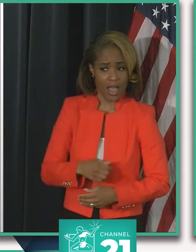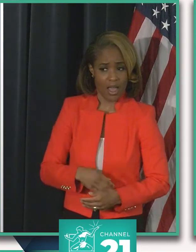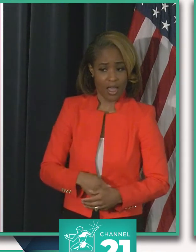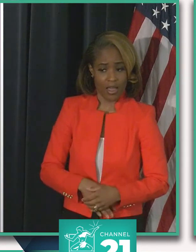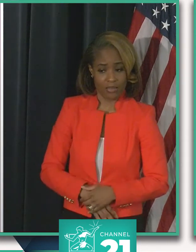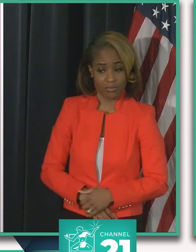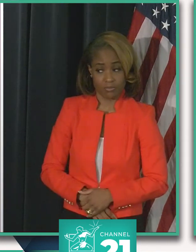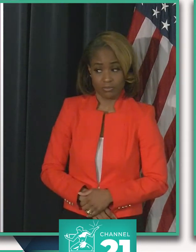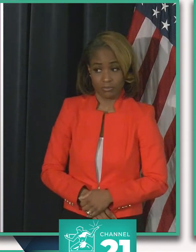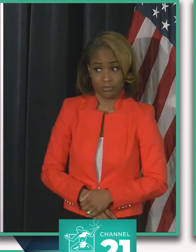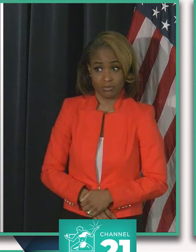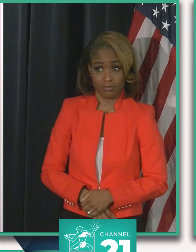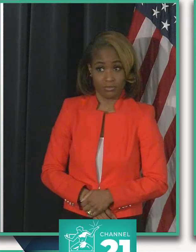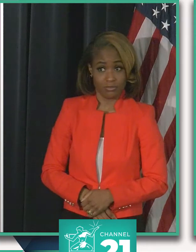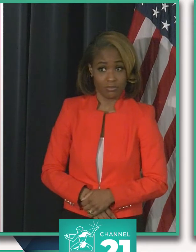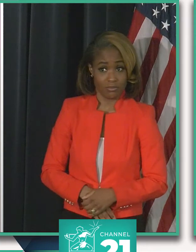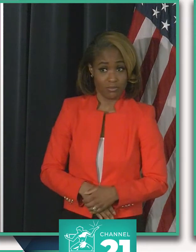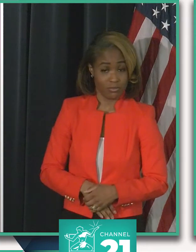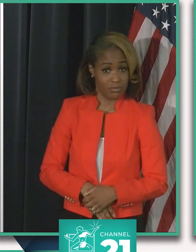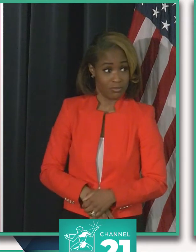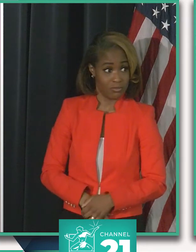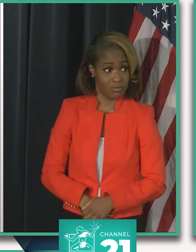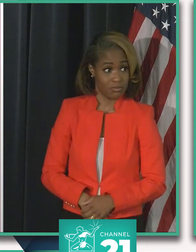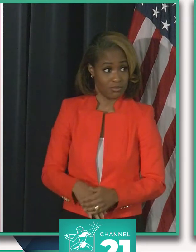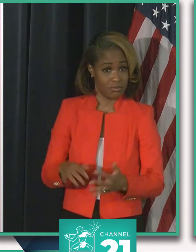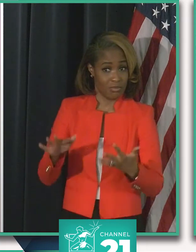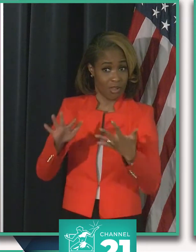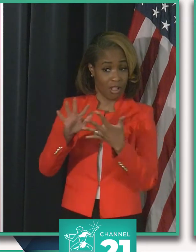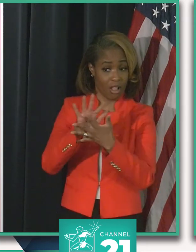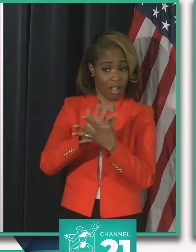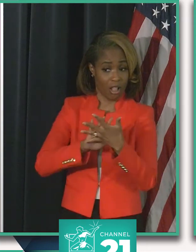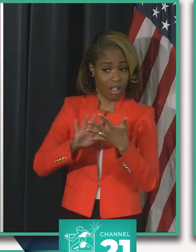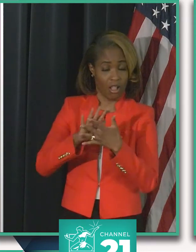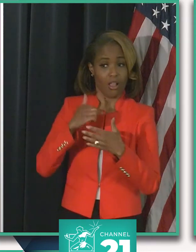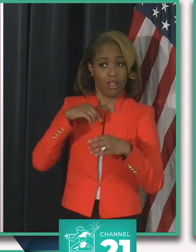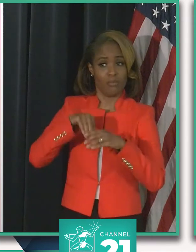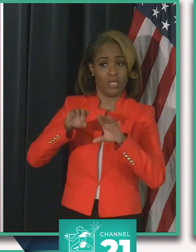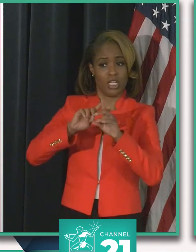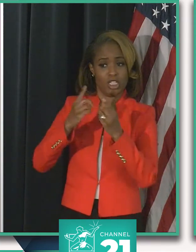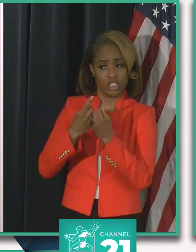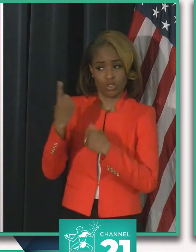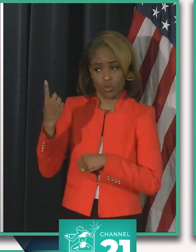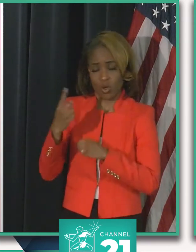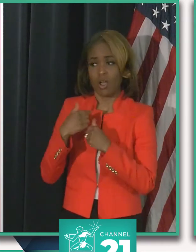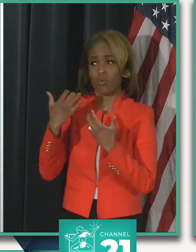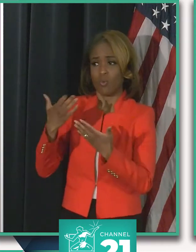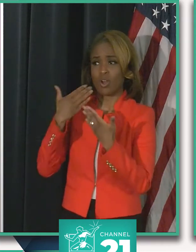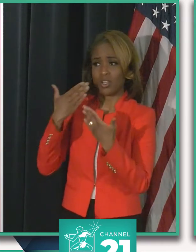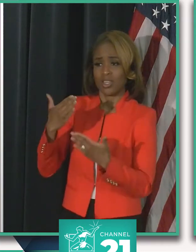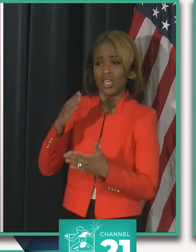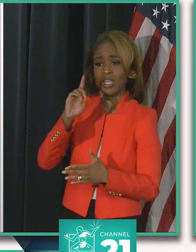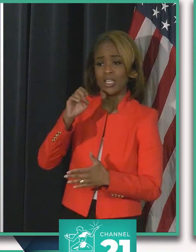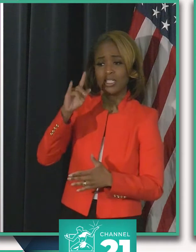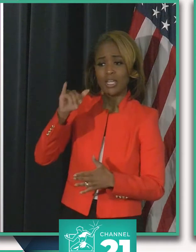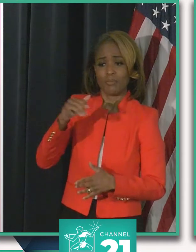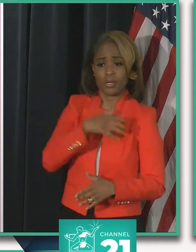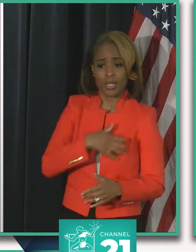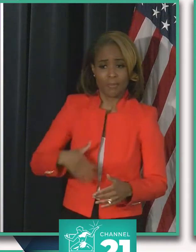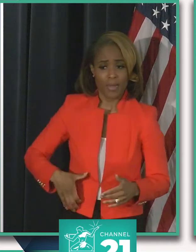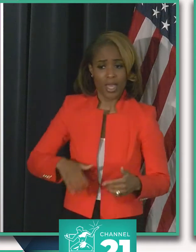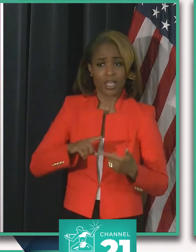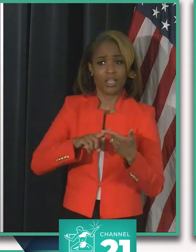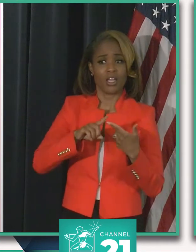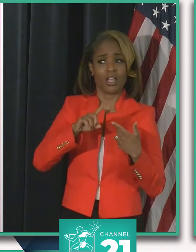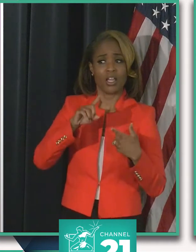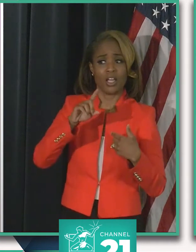My name is Johnny Wolford. I'm in District 1. Okay. I want to thank your Deputy Mayor. I want to thank them, Kyra and